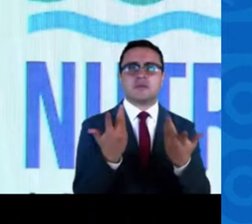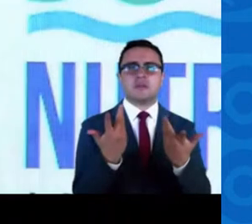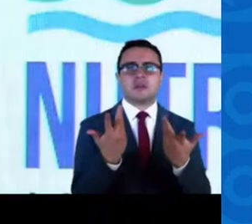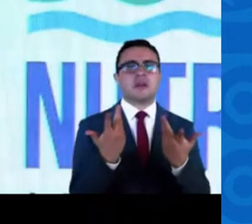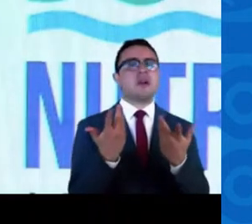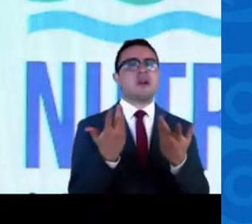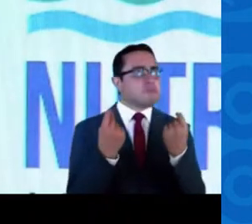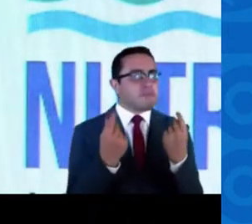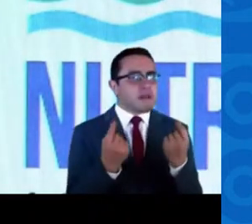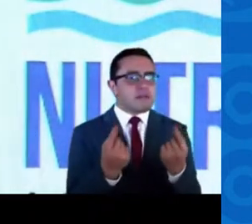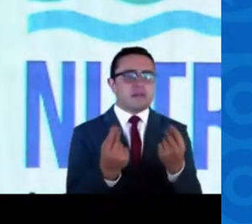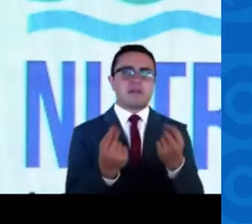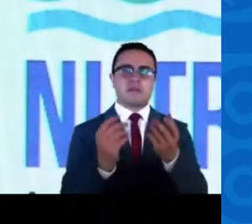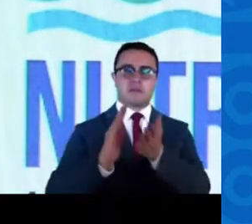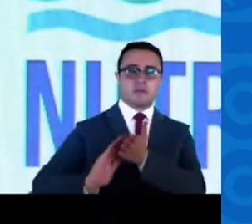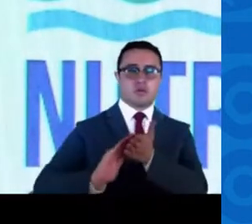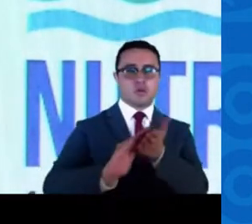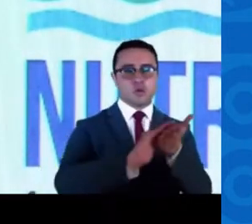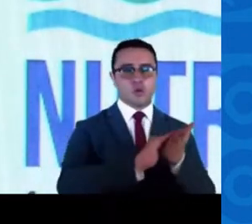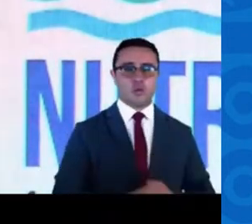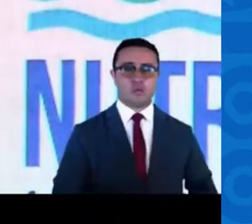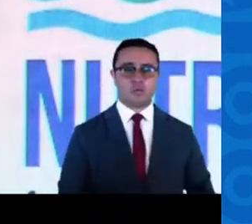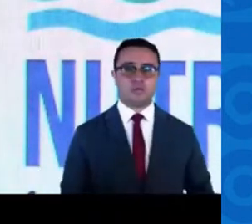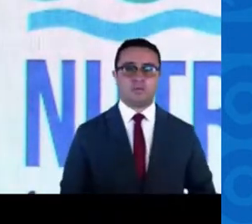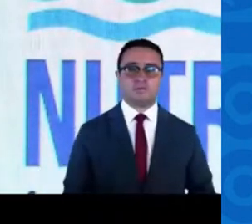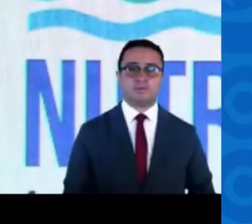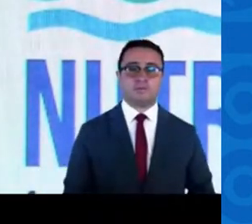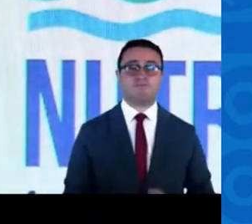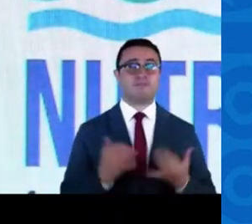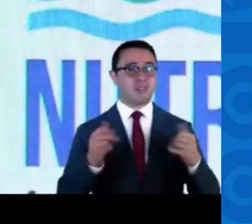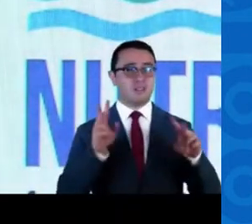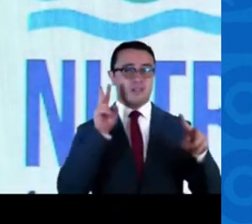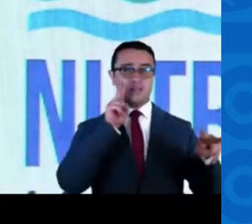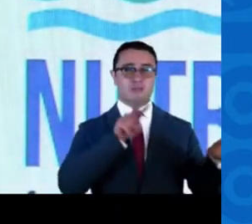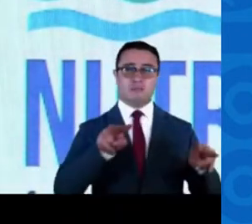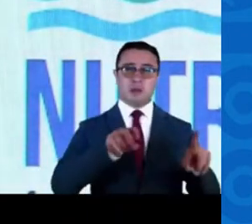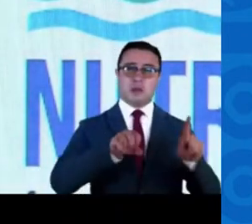wait any longer. What makes the difference in the